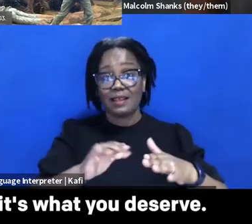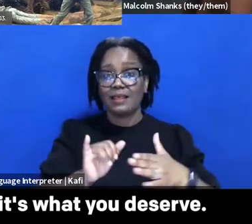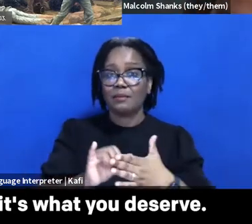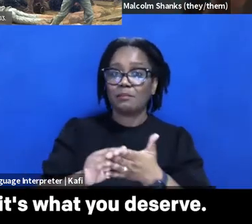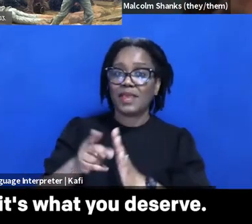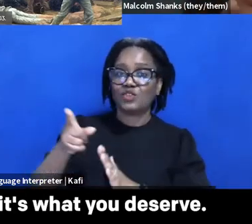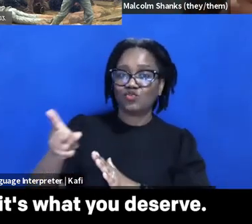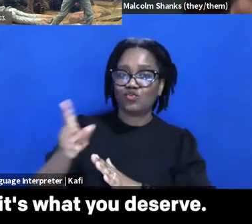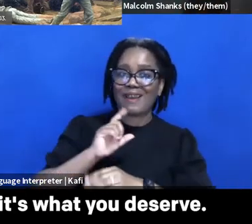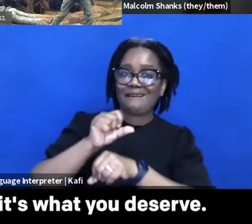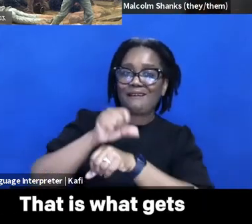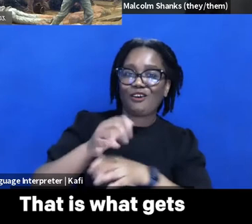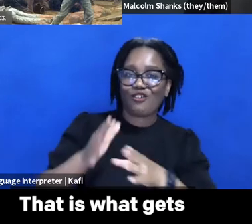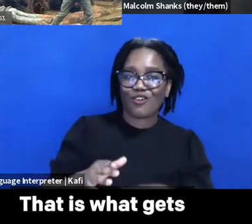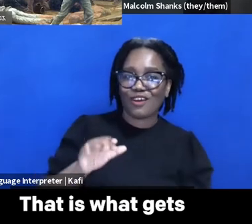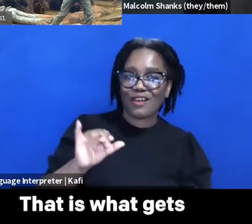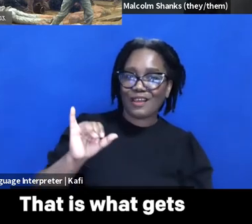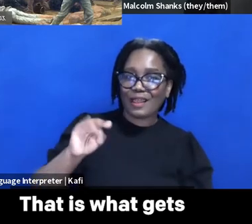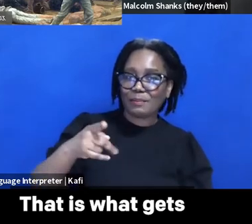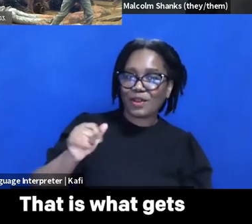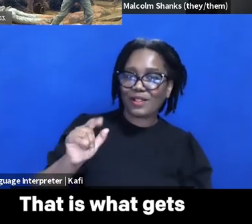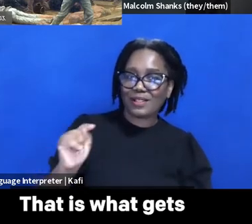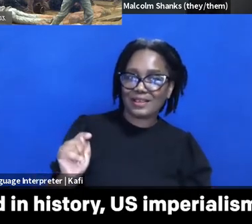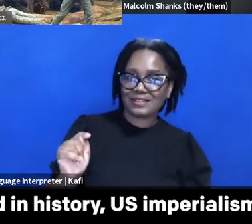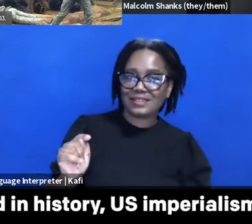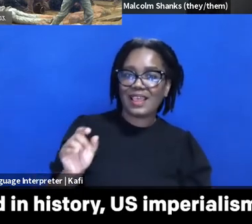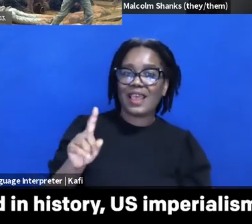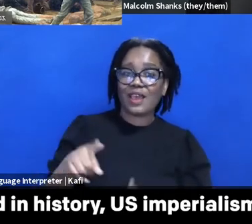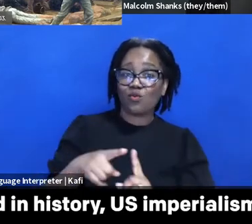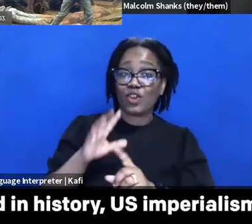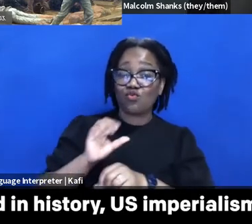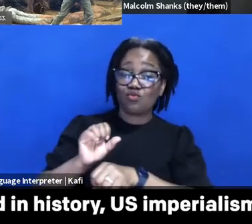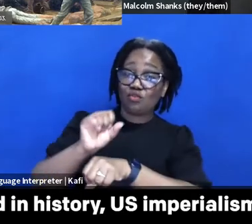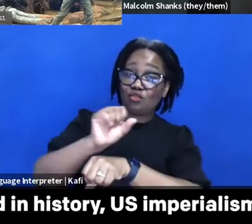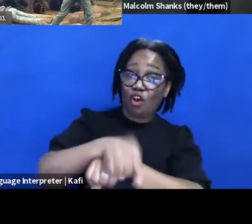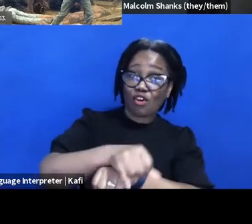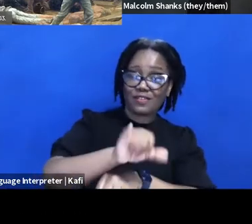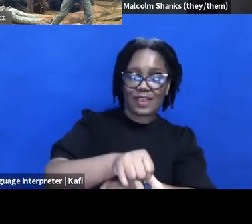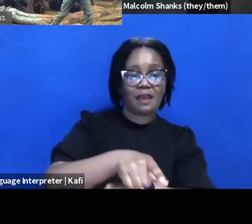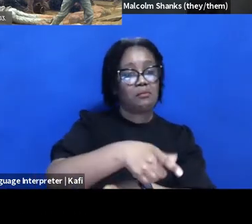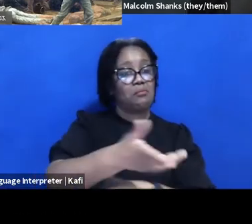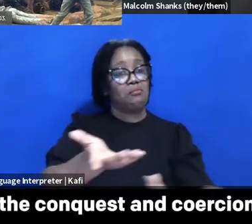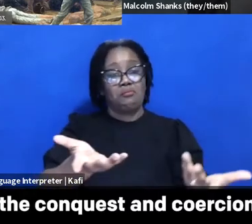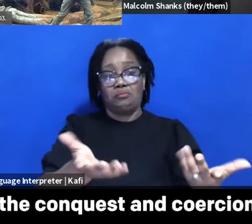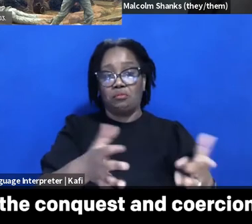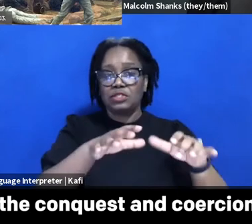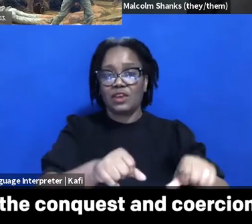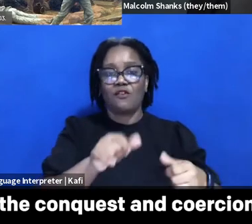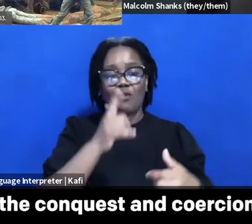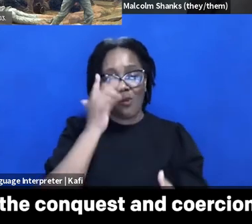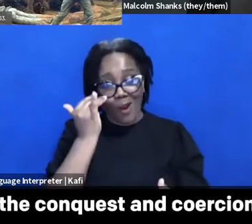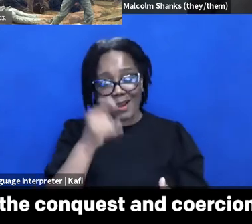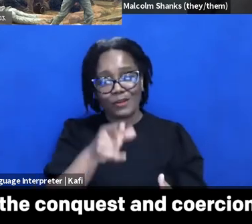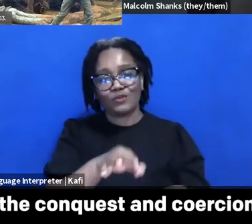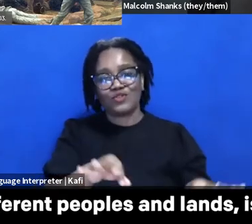it's what you deserve. That is what gets erased in these histories. US imperialism, as in the conquest